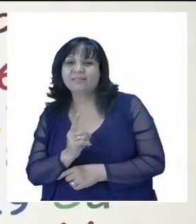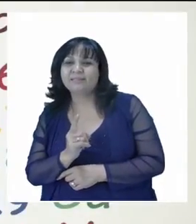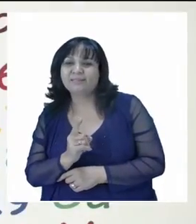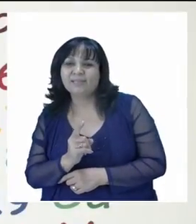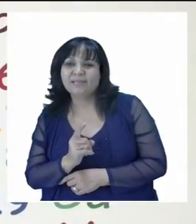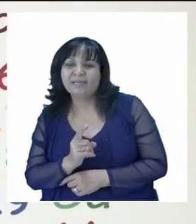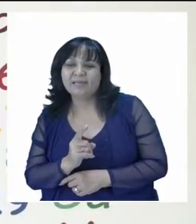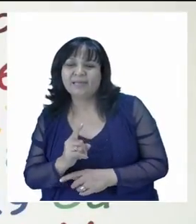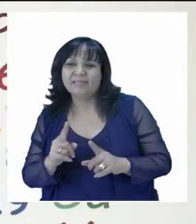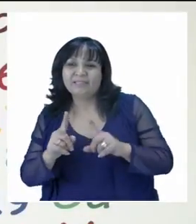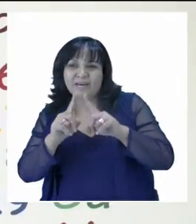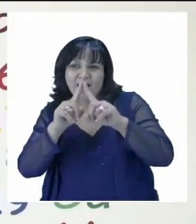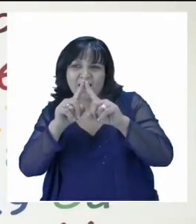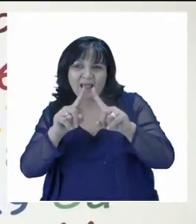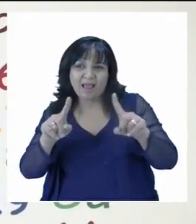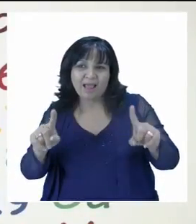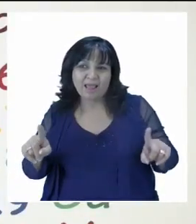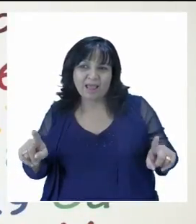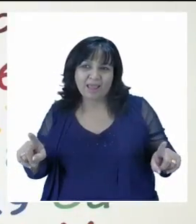is a